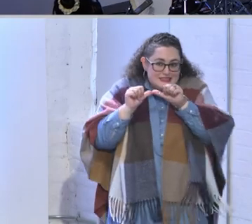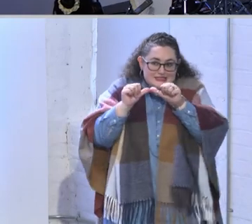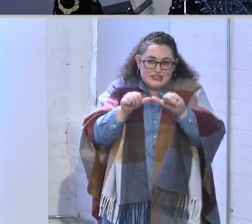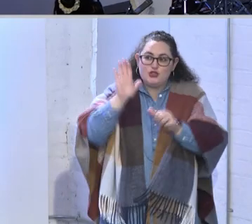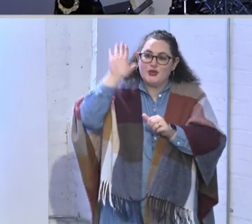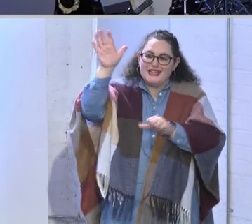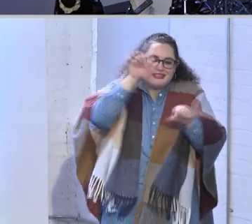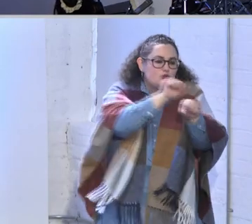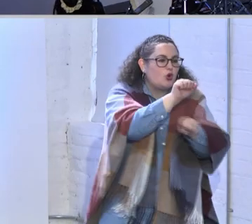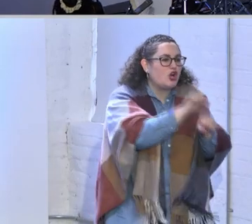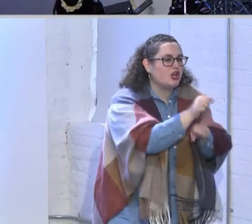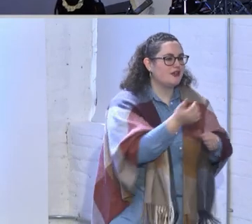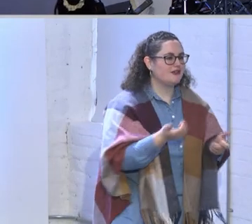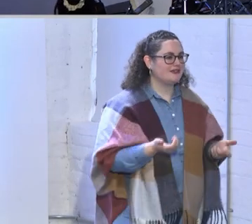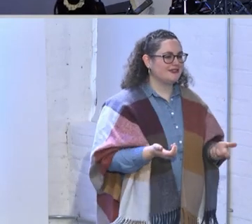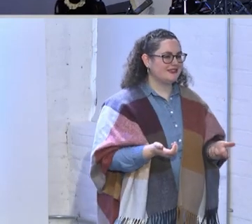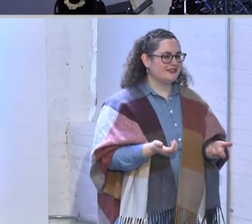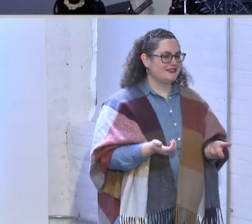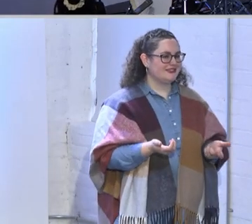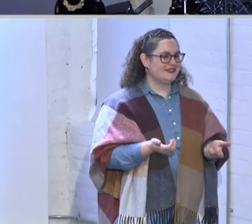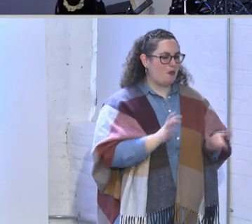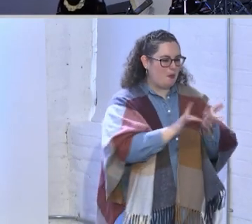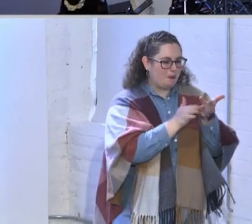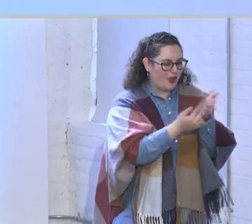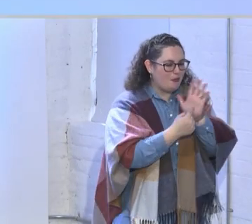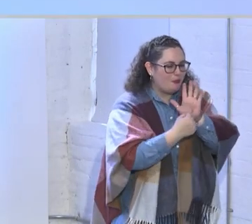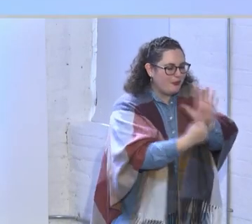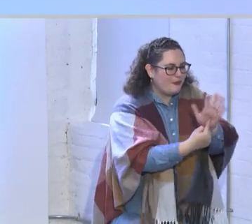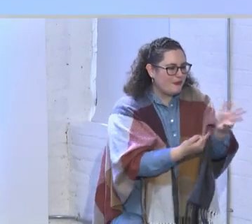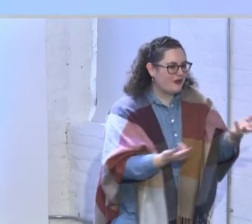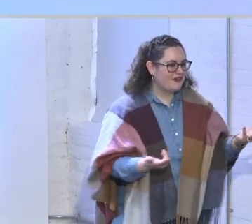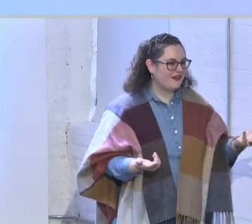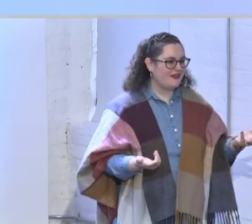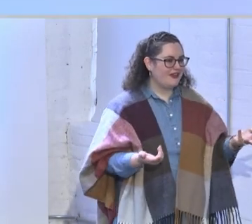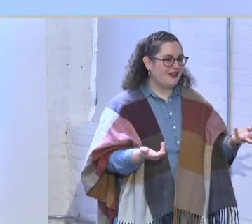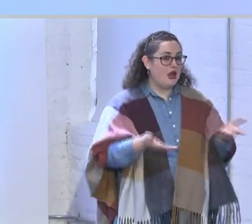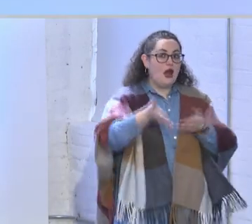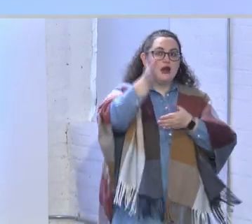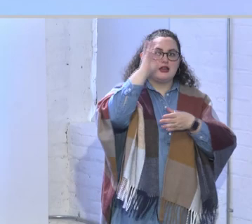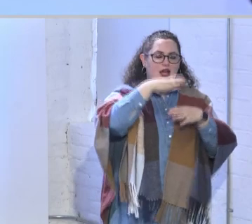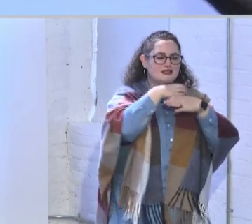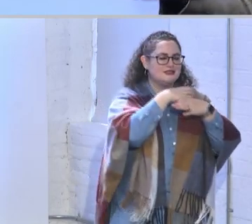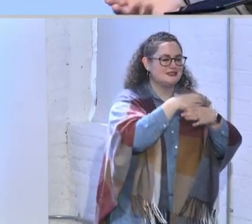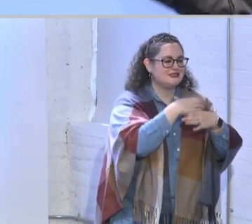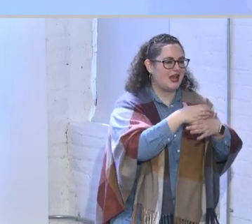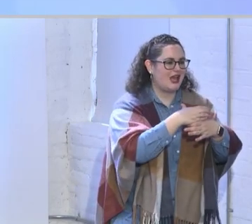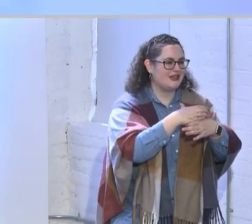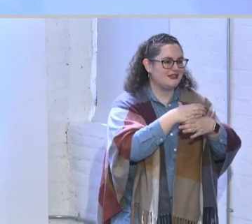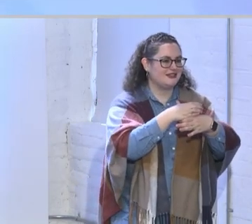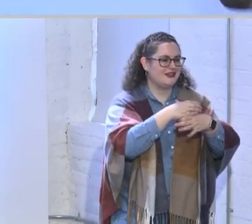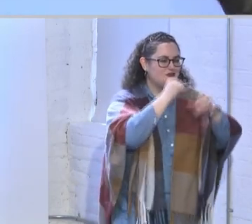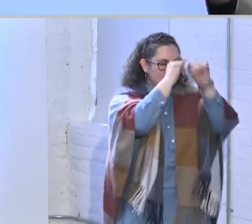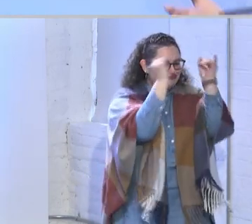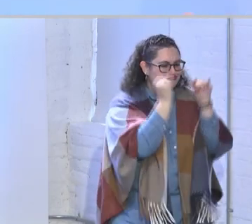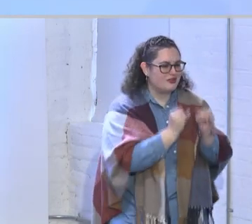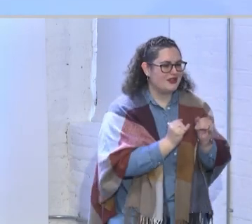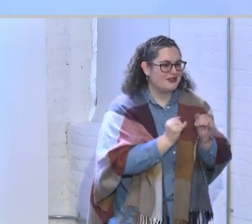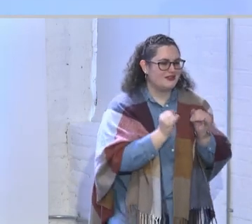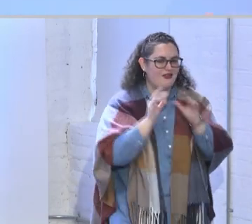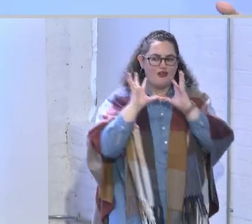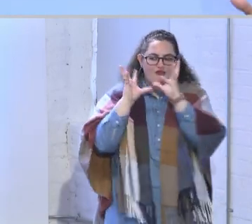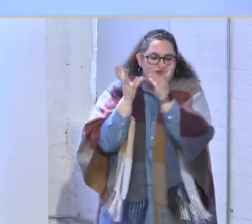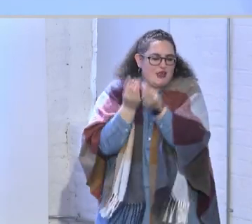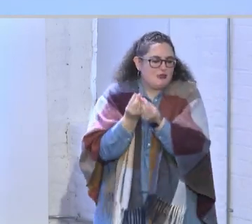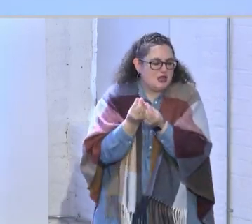about the family, what I want to say is that God designed the family. God invented, or he created